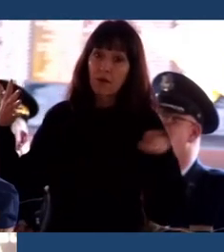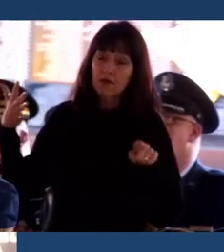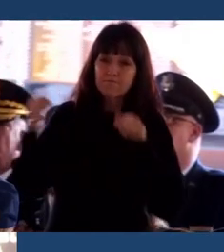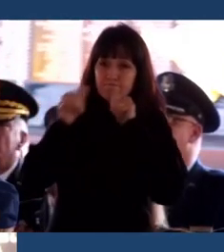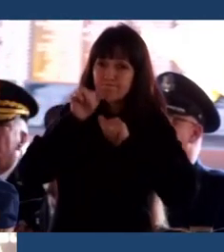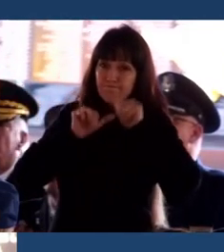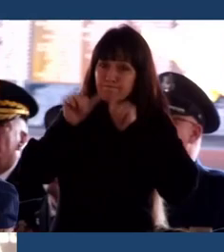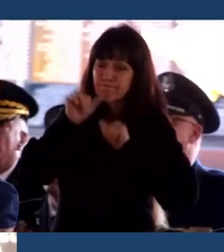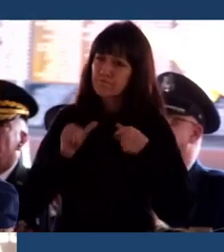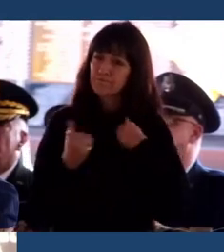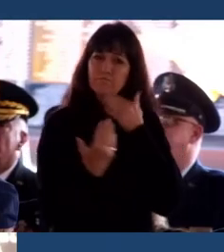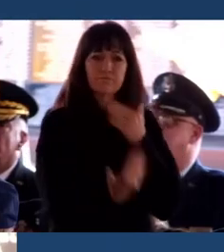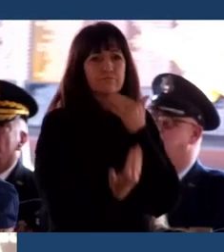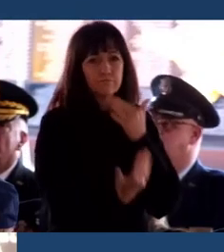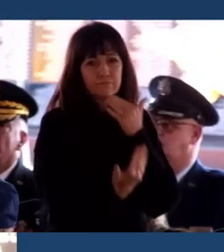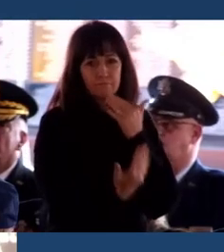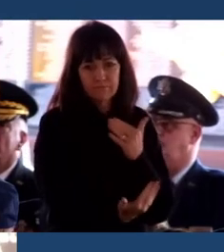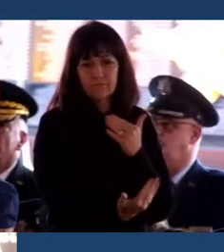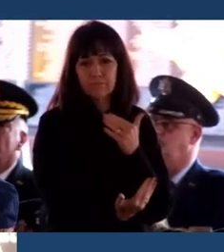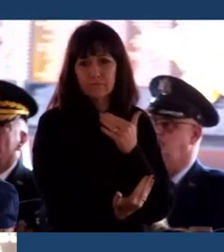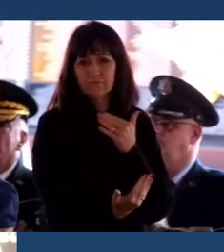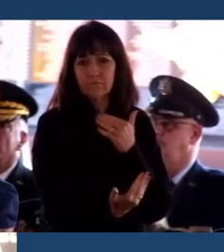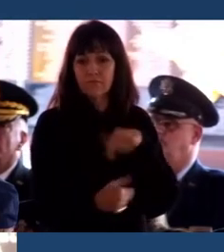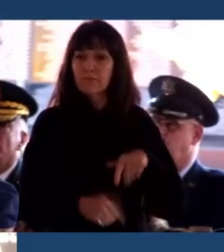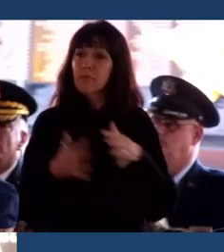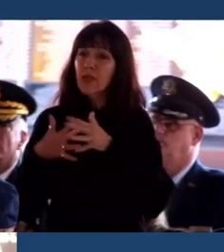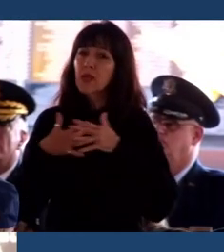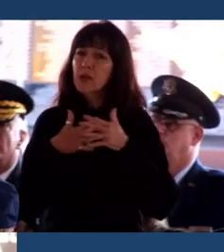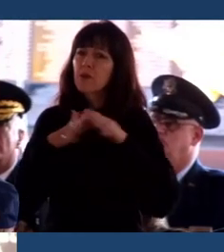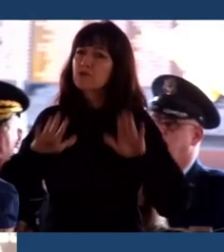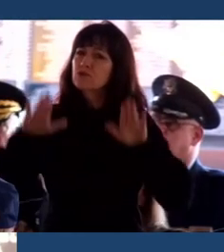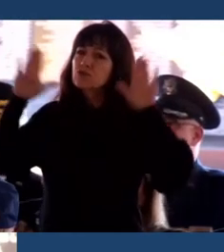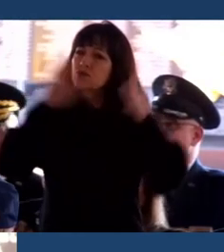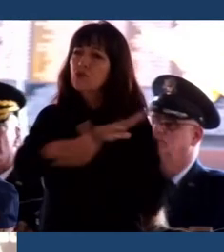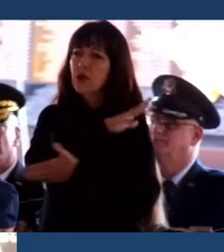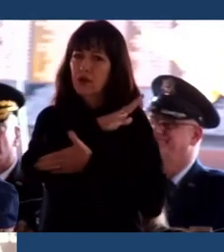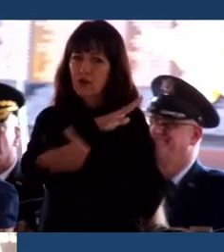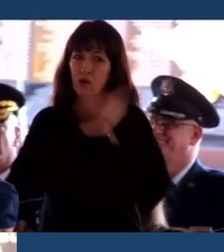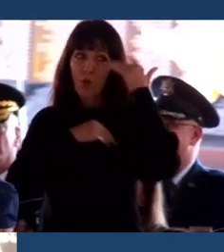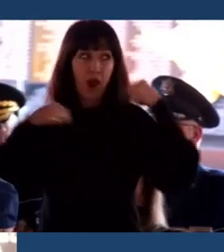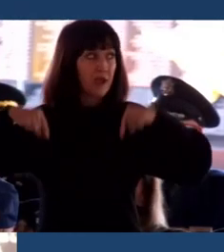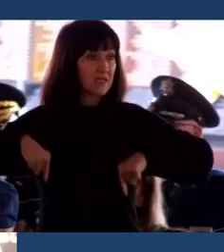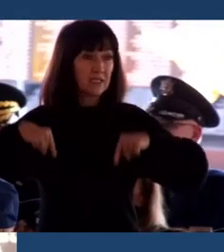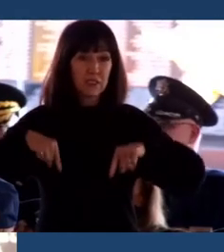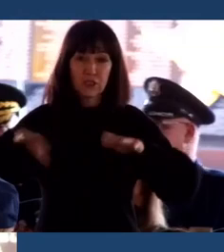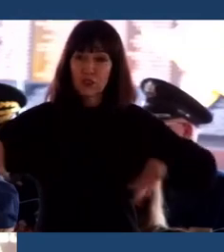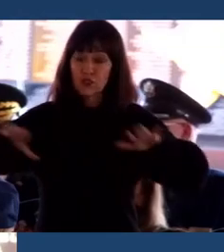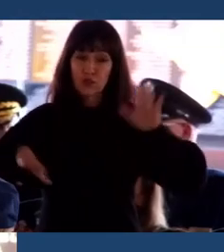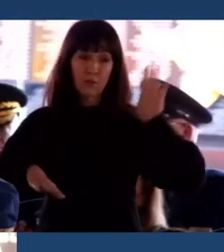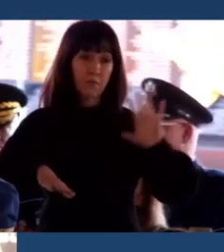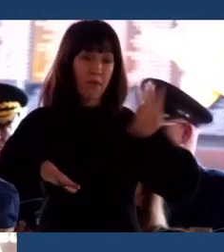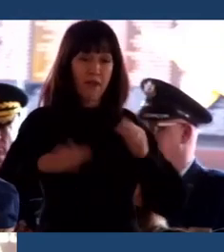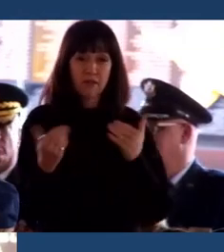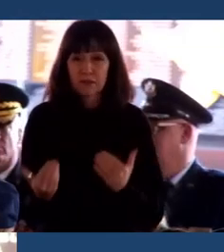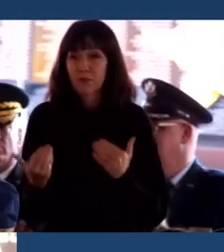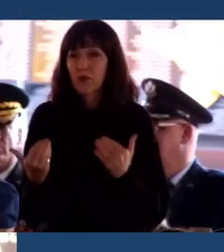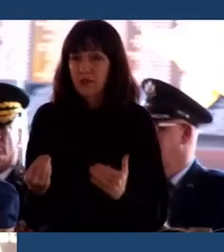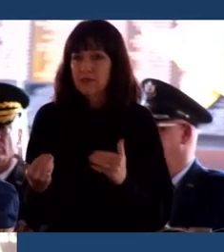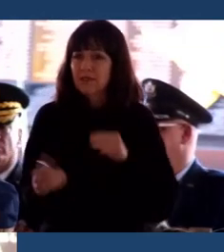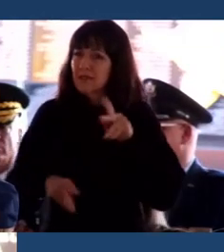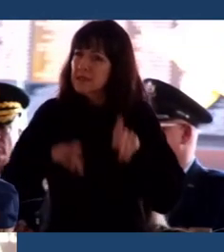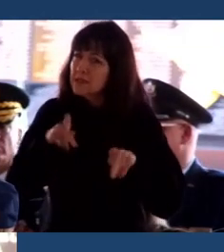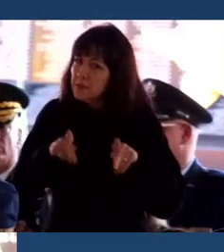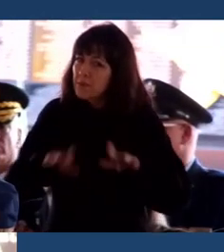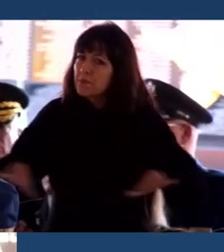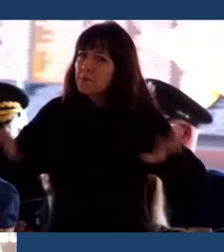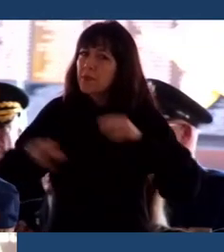grateful. America is a great nation because of heroes like all of you, past and present. People who put the nation's